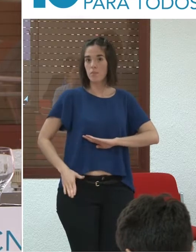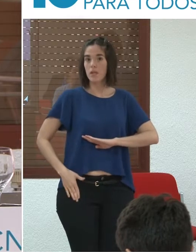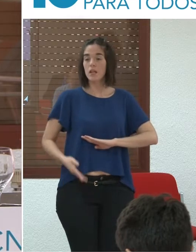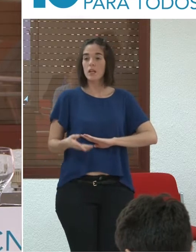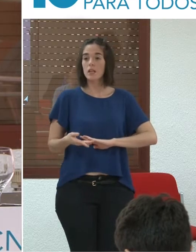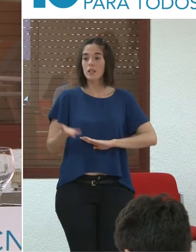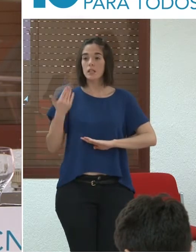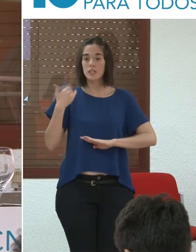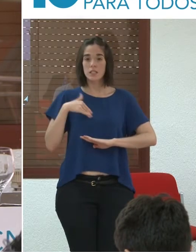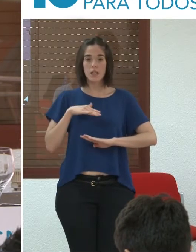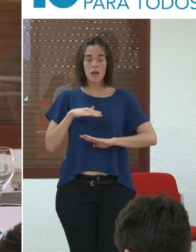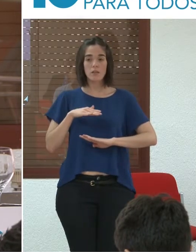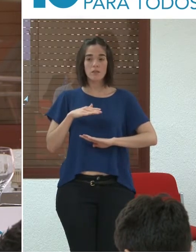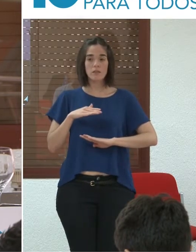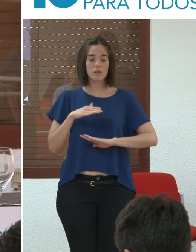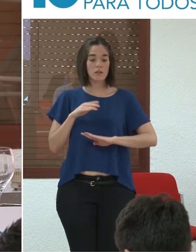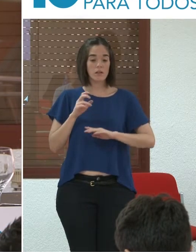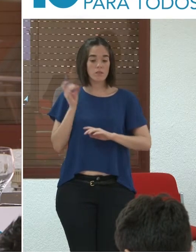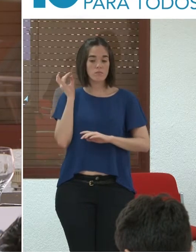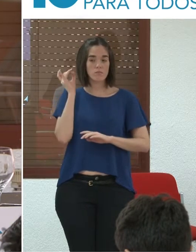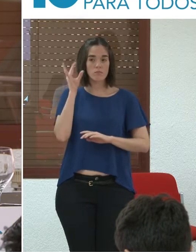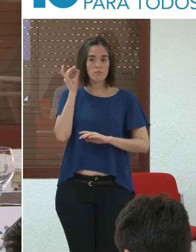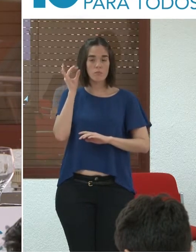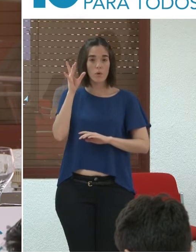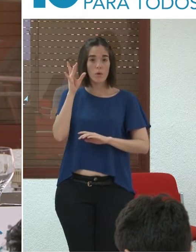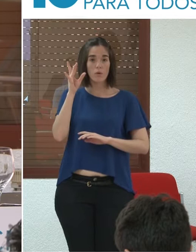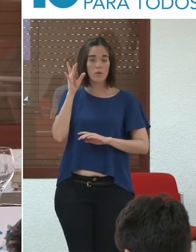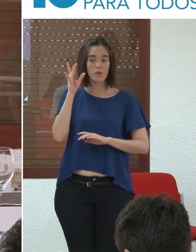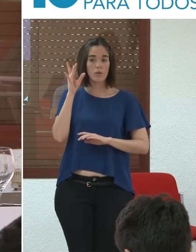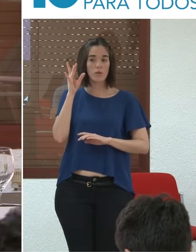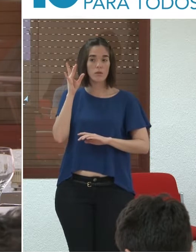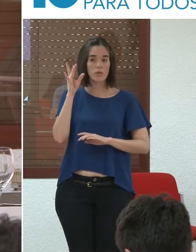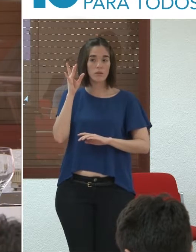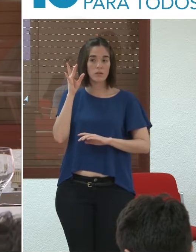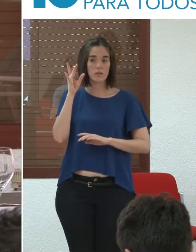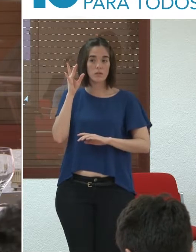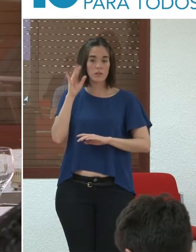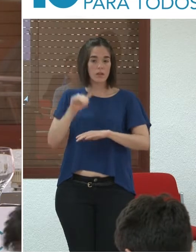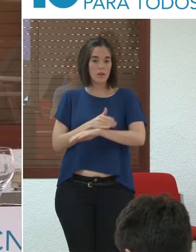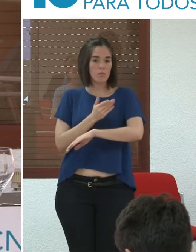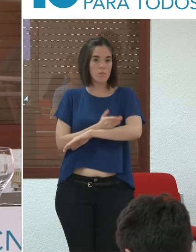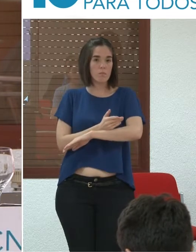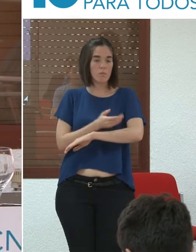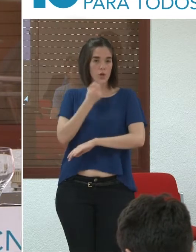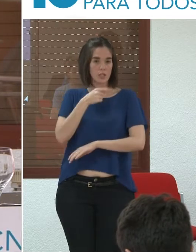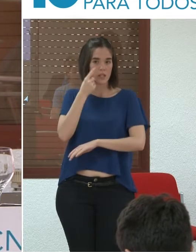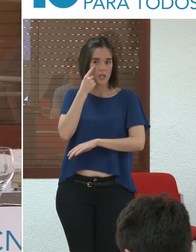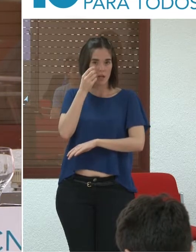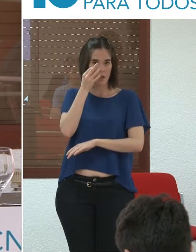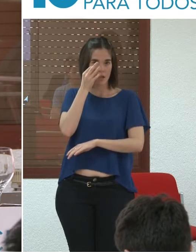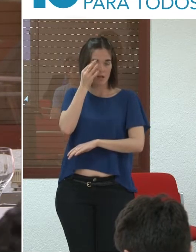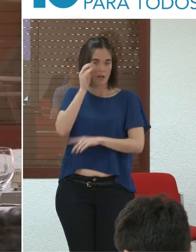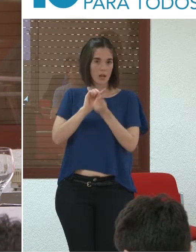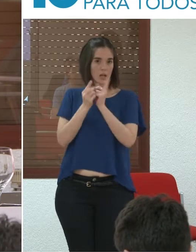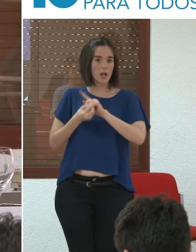with prosthetics for the rehabilitation of the limbs prótesis de retina. and also Sin más, some voy